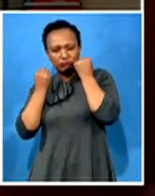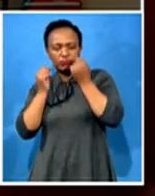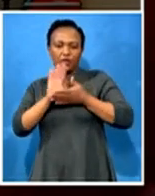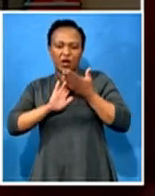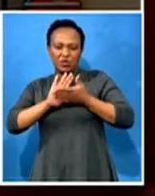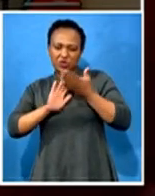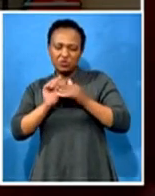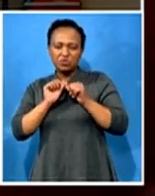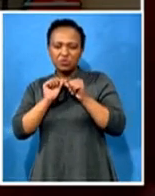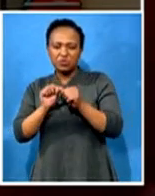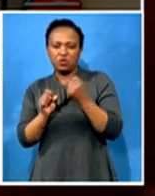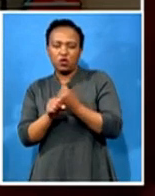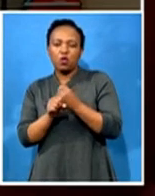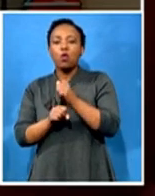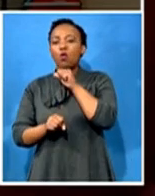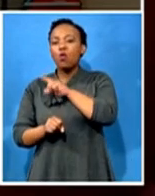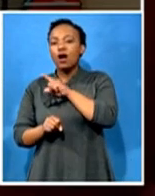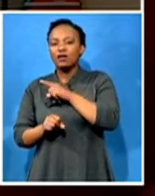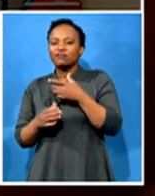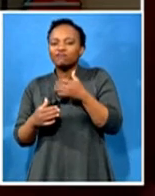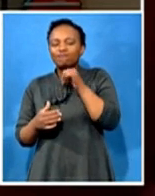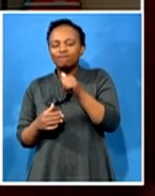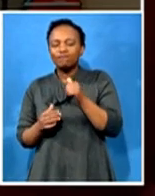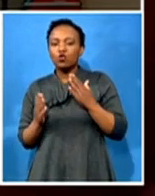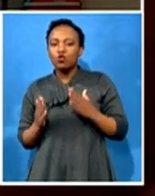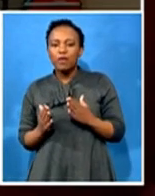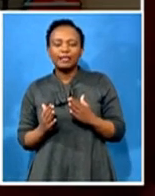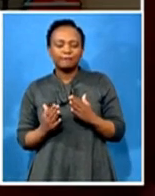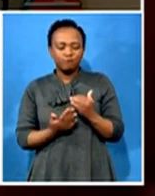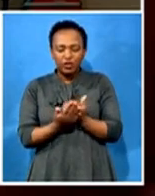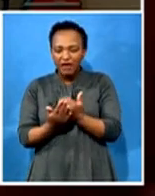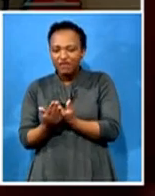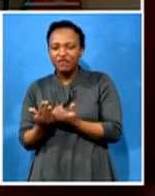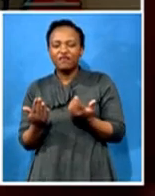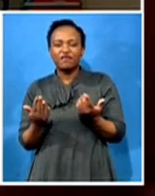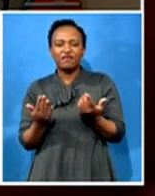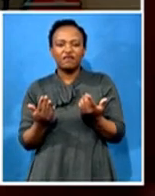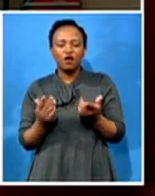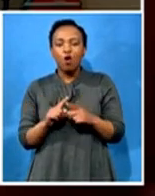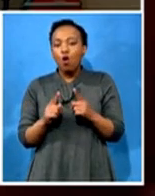of humanity, for the sake of society? Or are they seeking mental health,